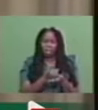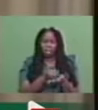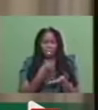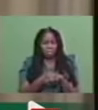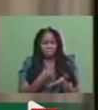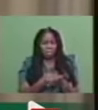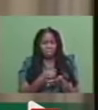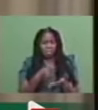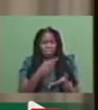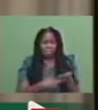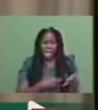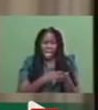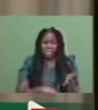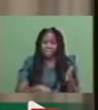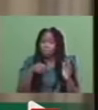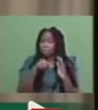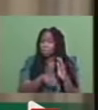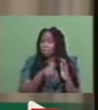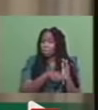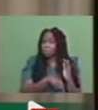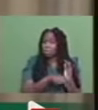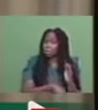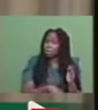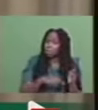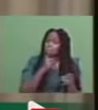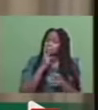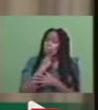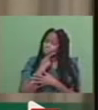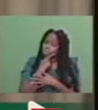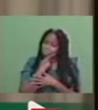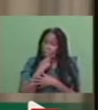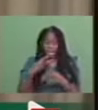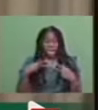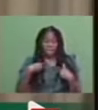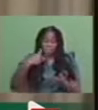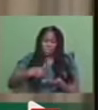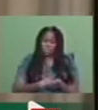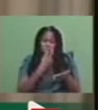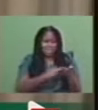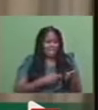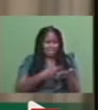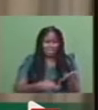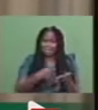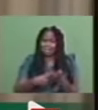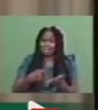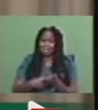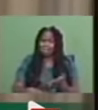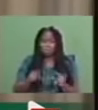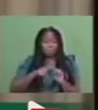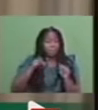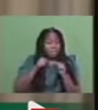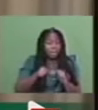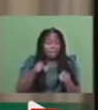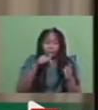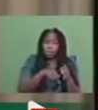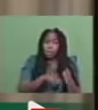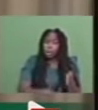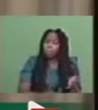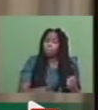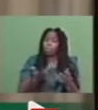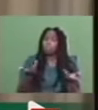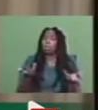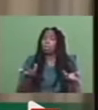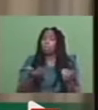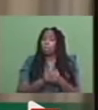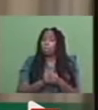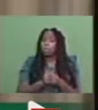the minister was piling on, the revenue from taxes on goods and services dropped